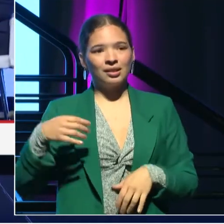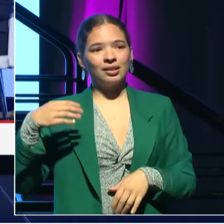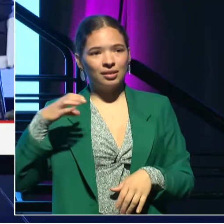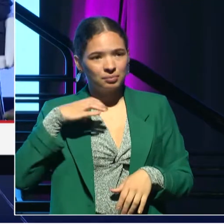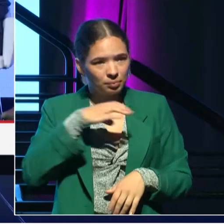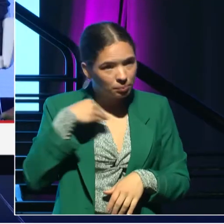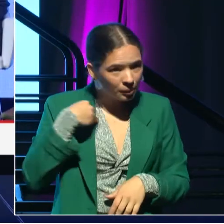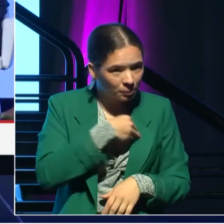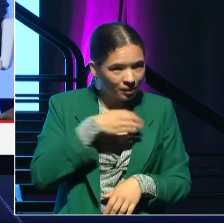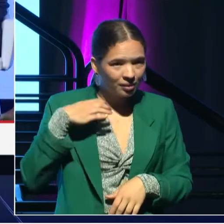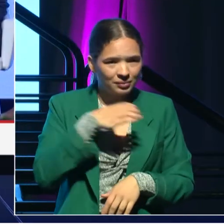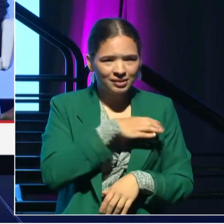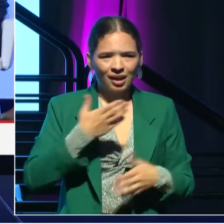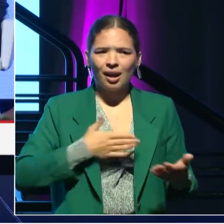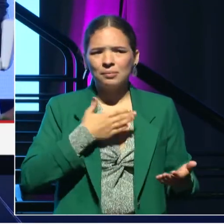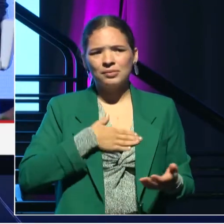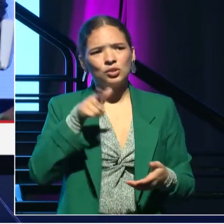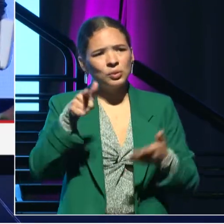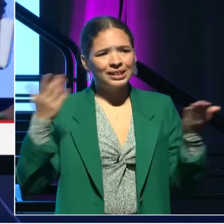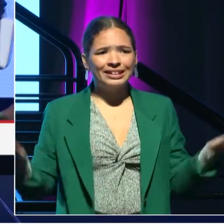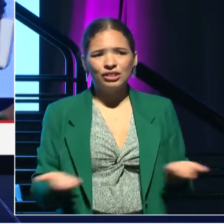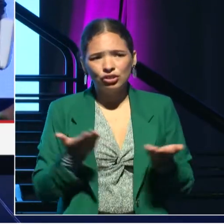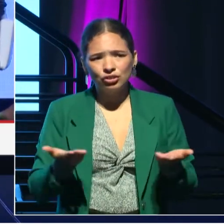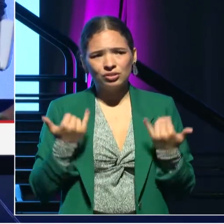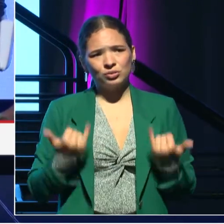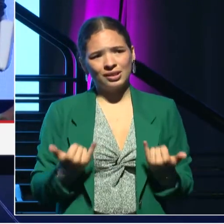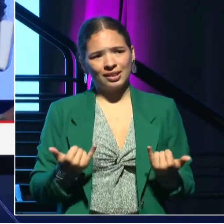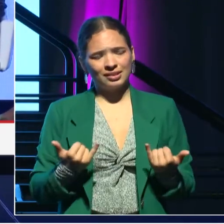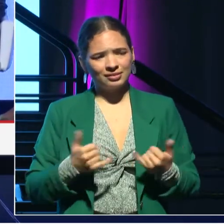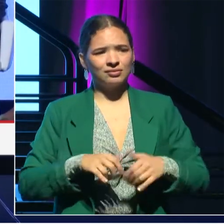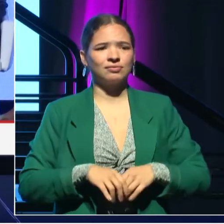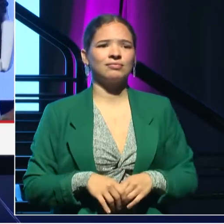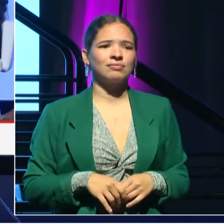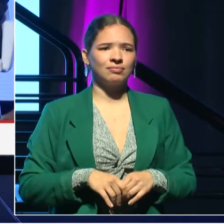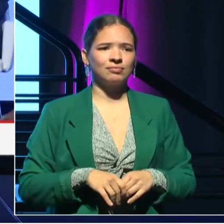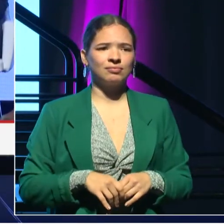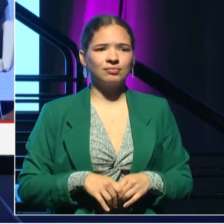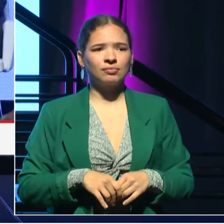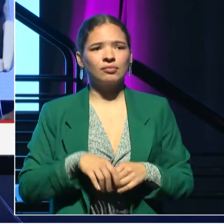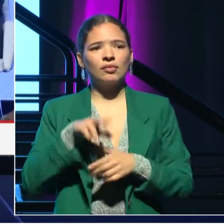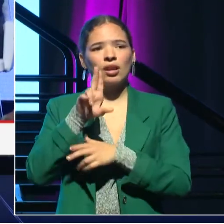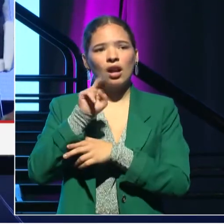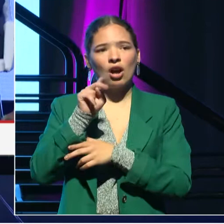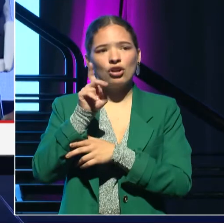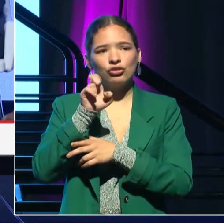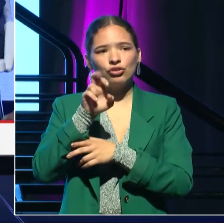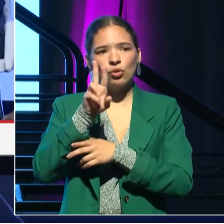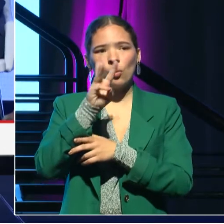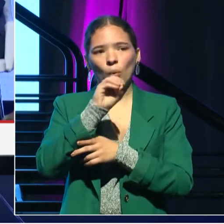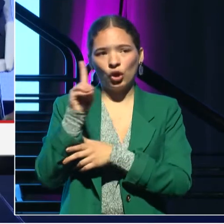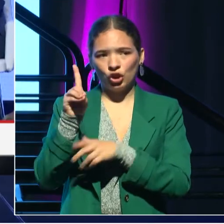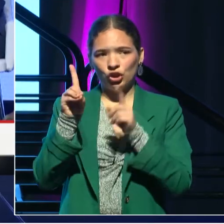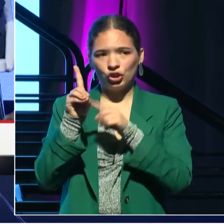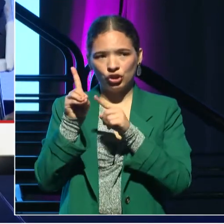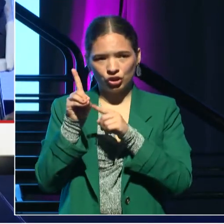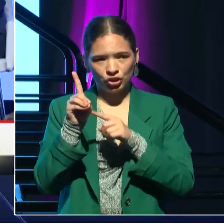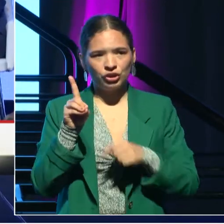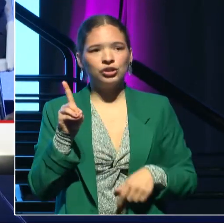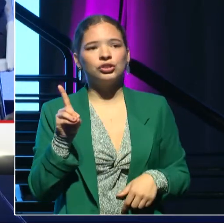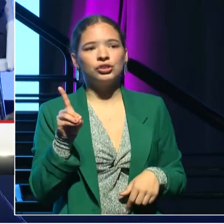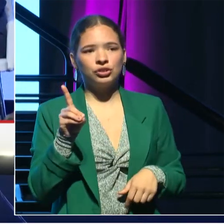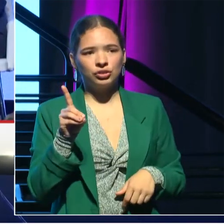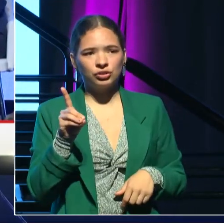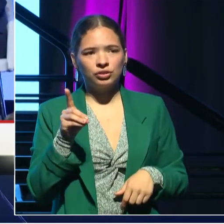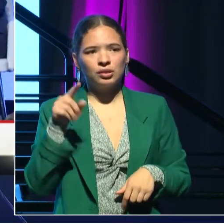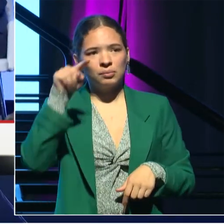happy to have with us here today. I'm going to start with you, Congresswoman Underwood. What is the Black Maternal Health Caucus